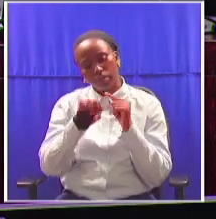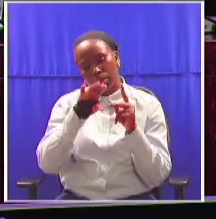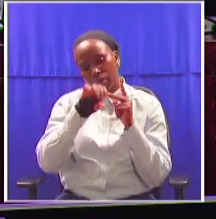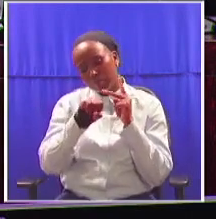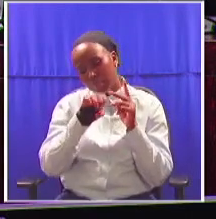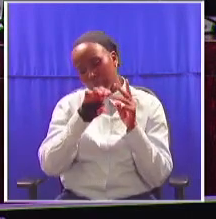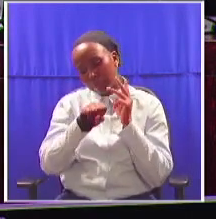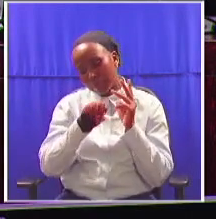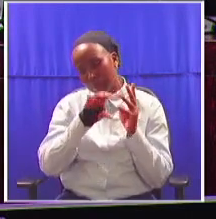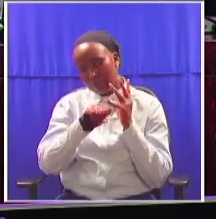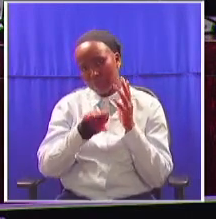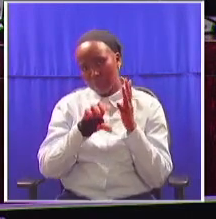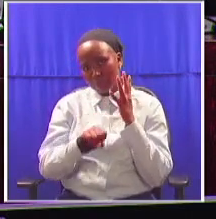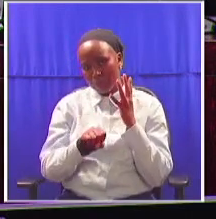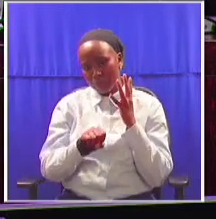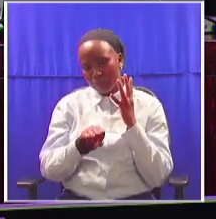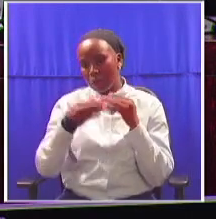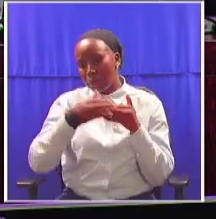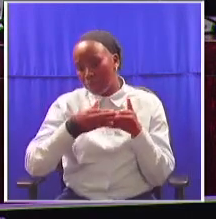lie ahead.